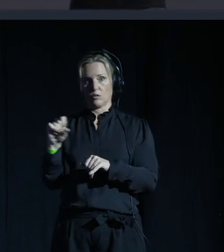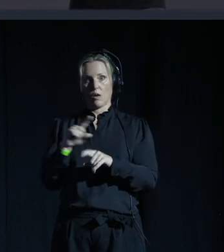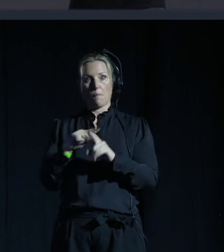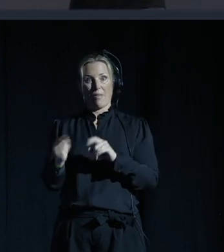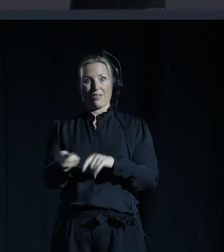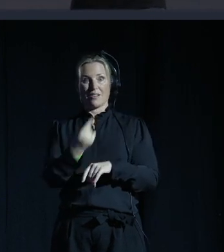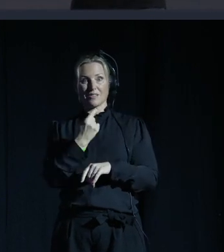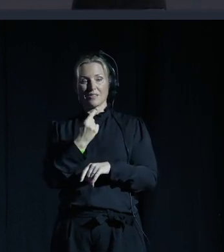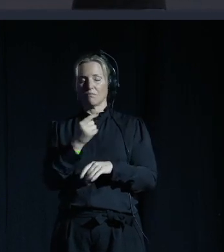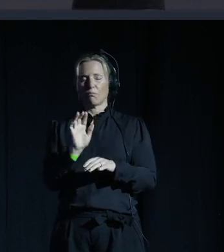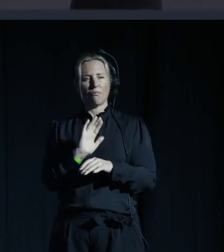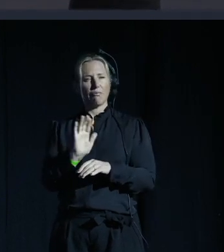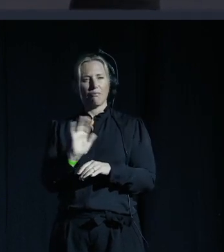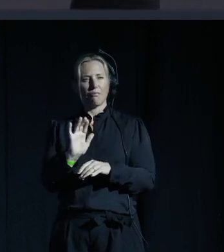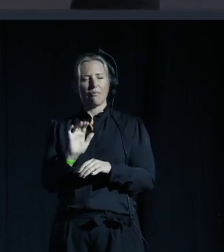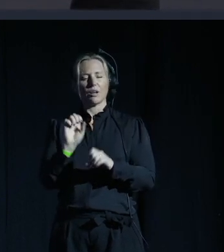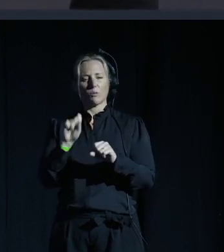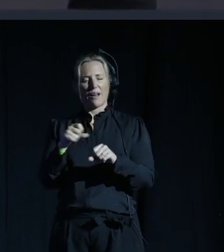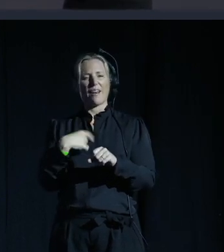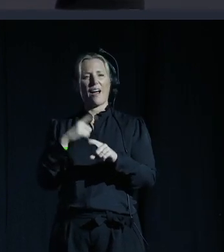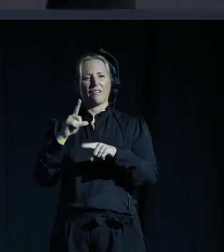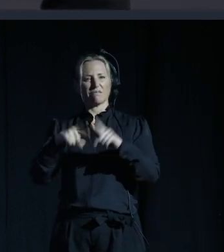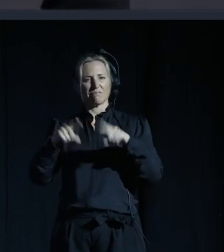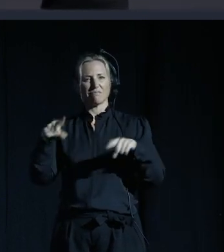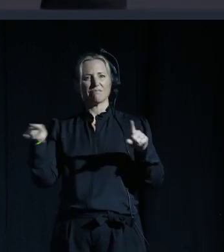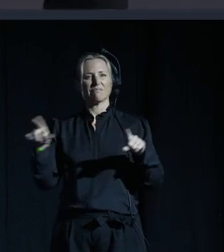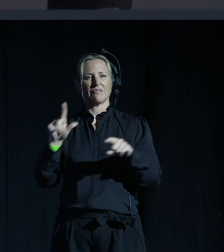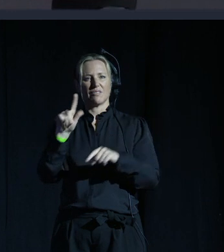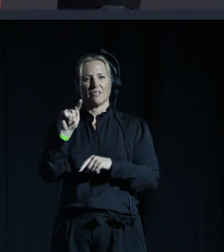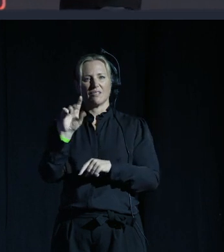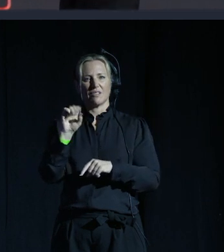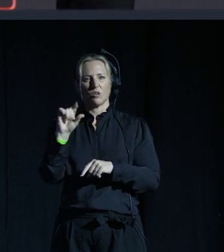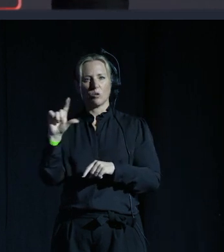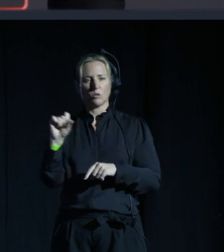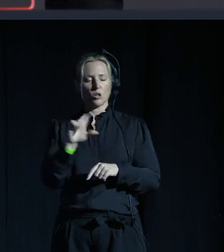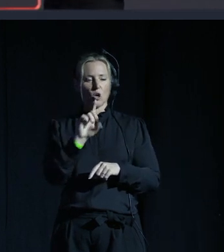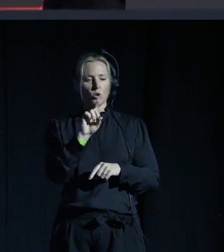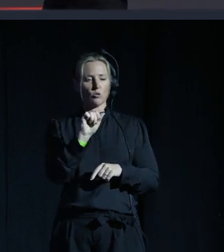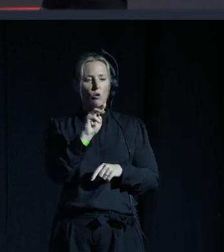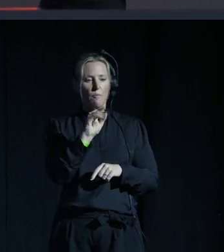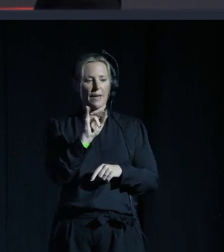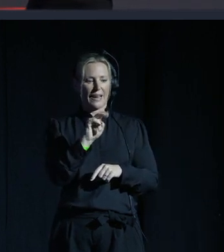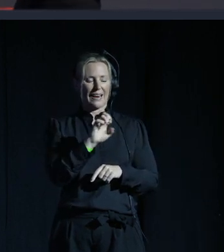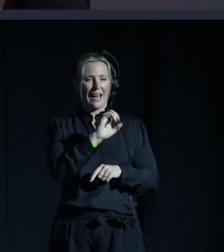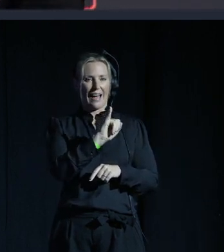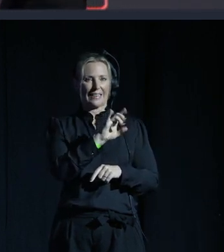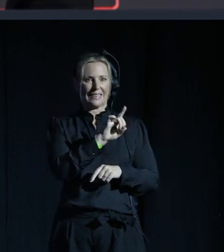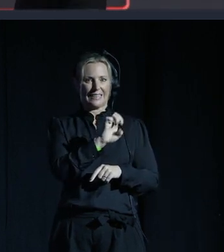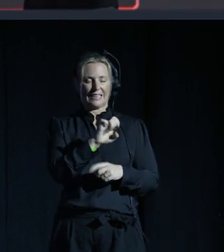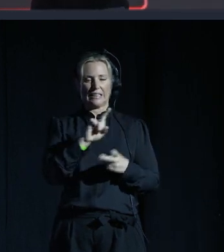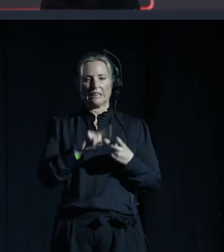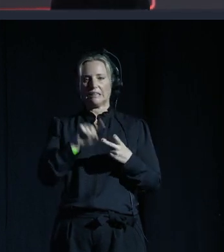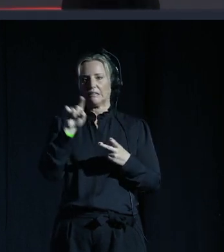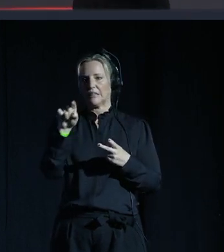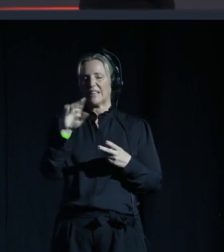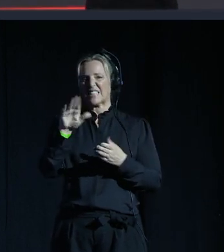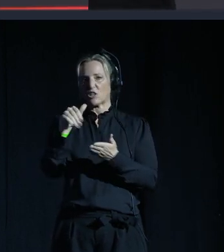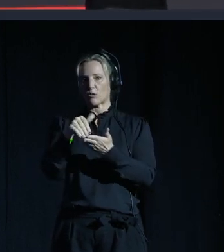your choice. You can have the domain team use the IDE. You can have your centralized team continue to use a CLI with their